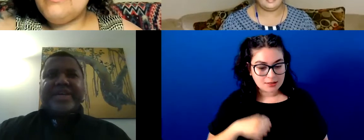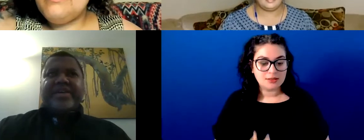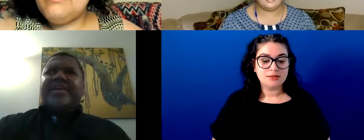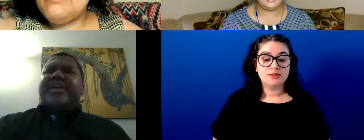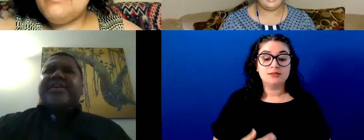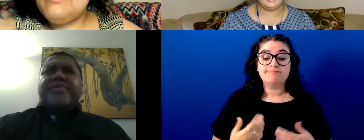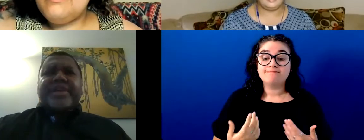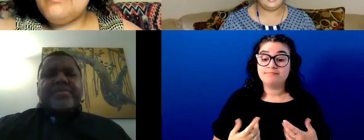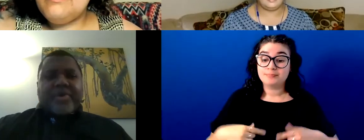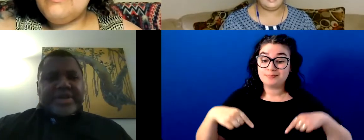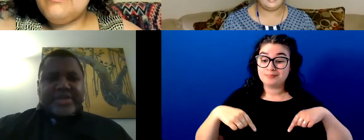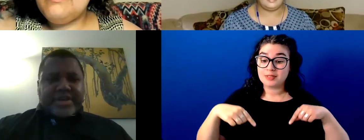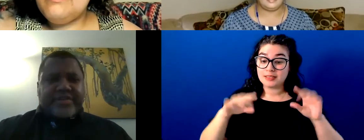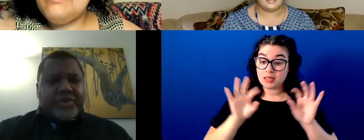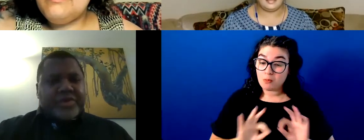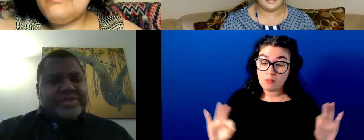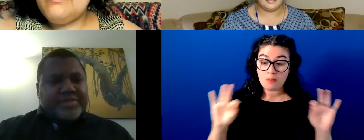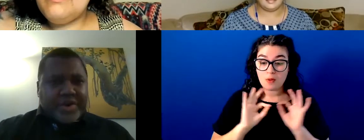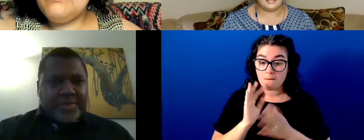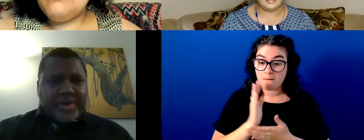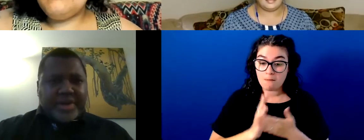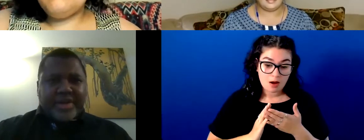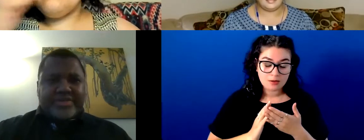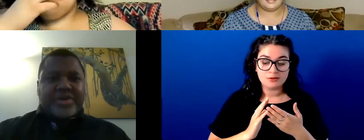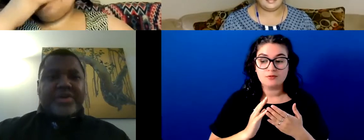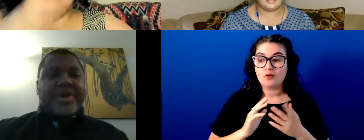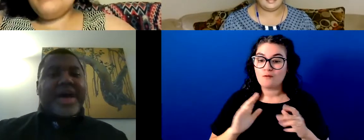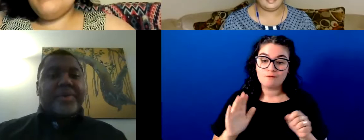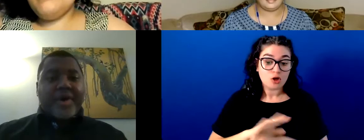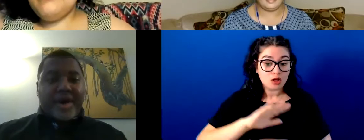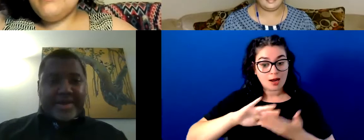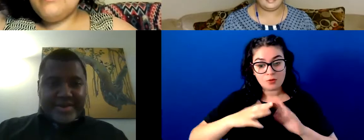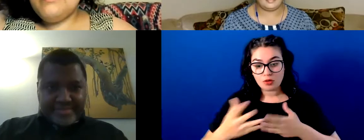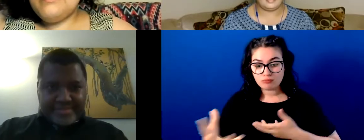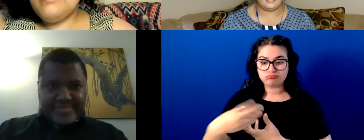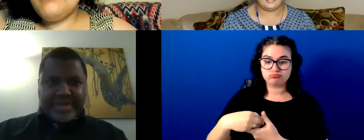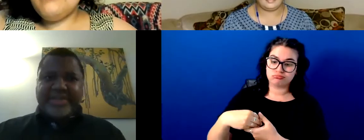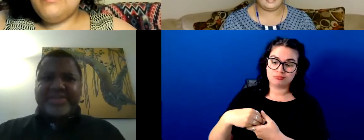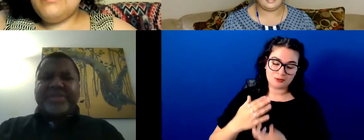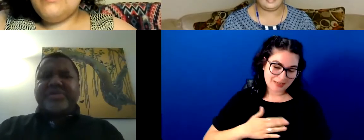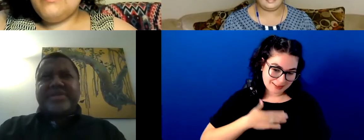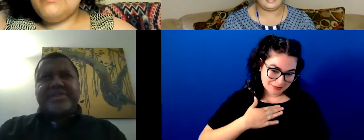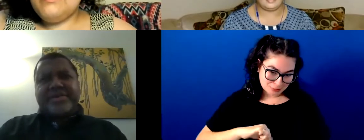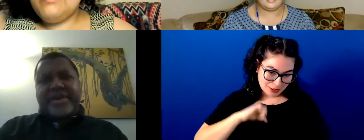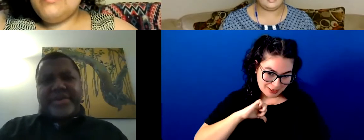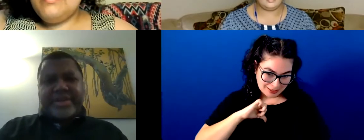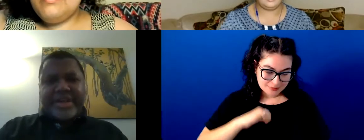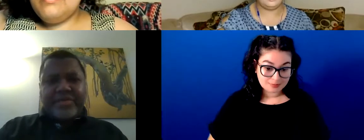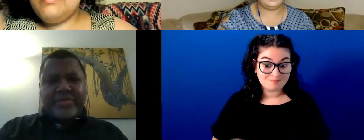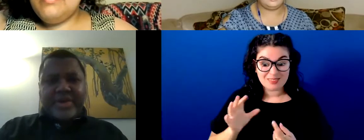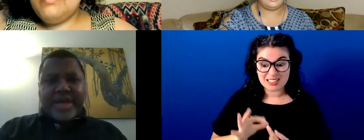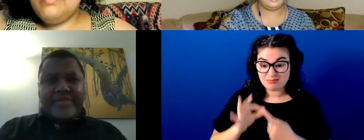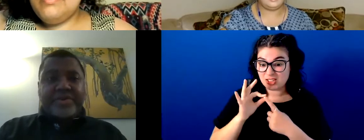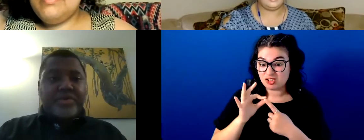of really embracing the fullness of our community. And so, happy Pride, especially considering everything